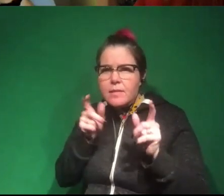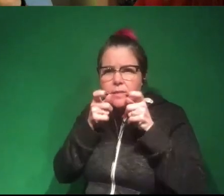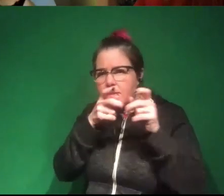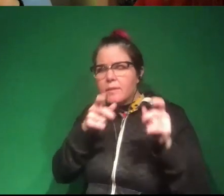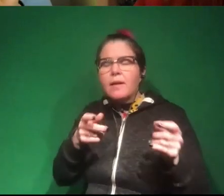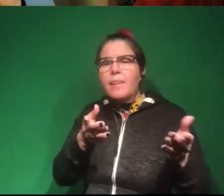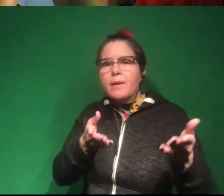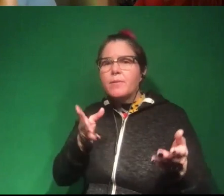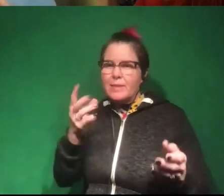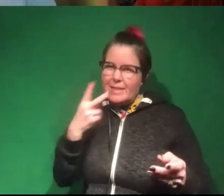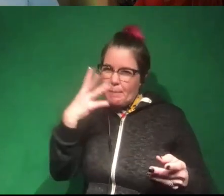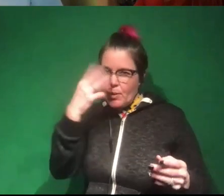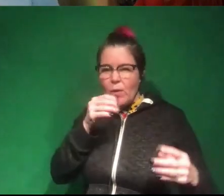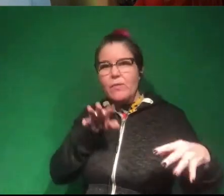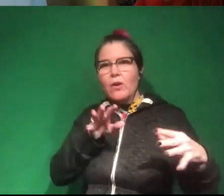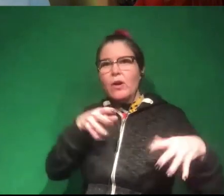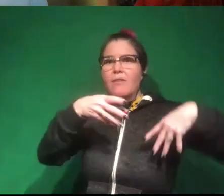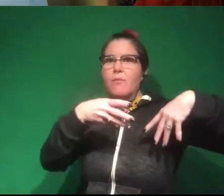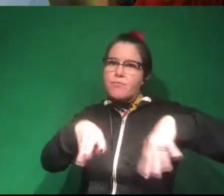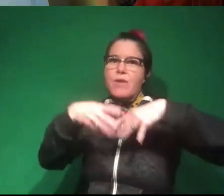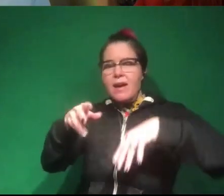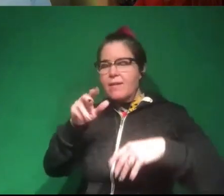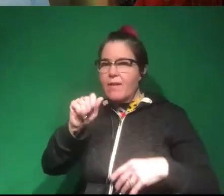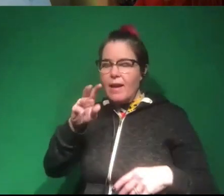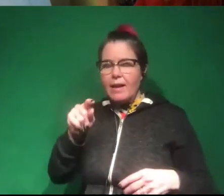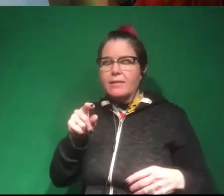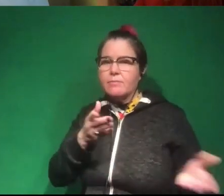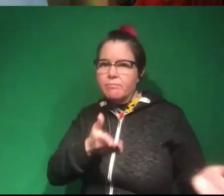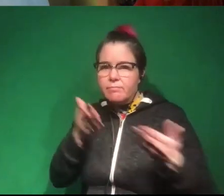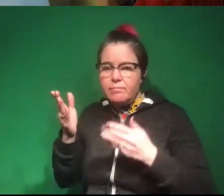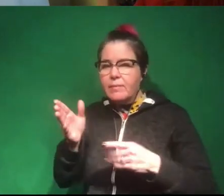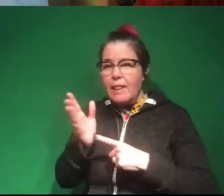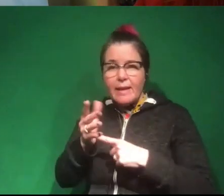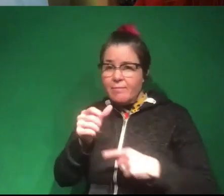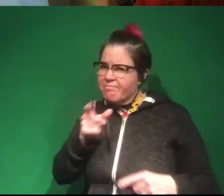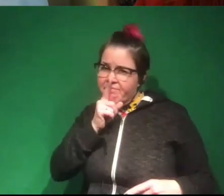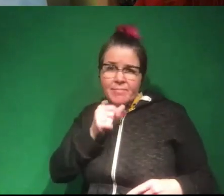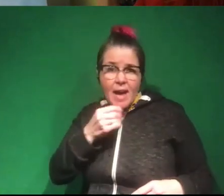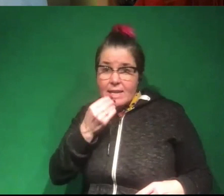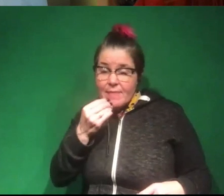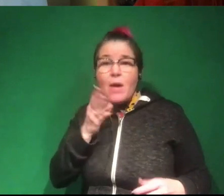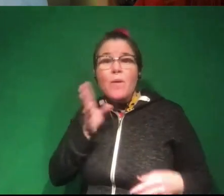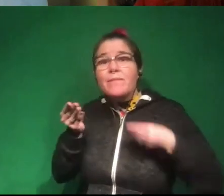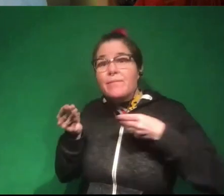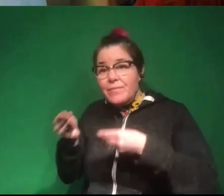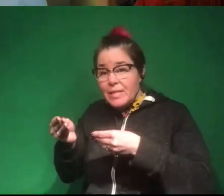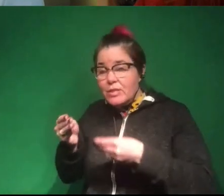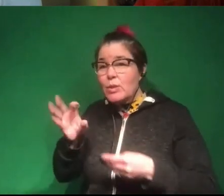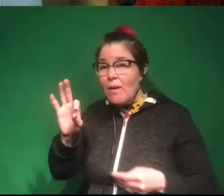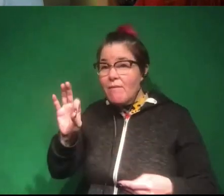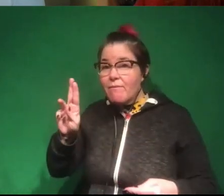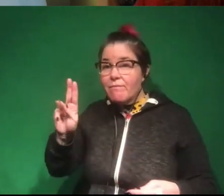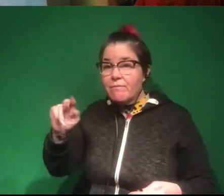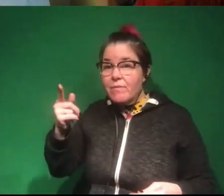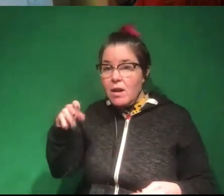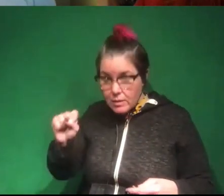ants carrying these big chunks of leaf. But the ants aren't eating the leaves. They are feeding these leaves to a fungus, and then the